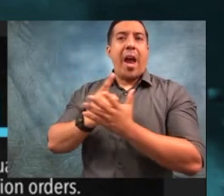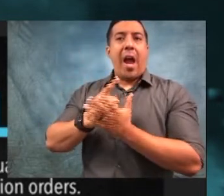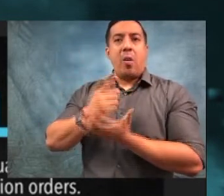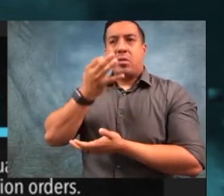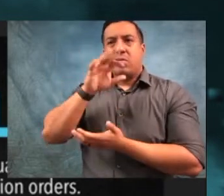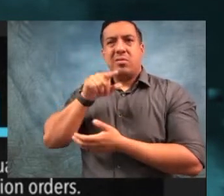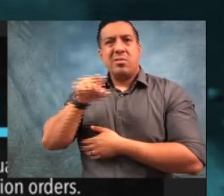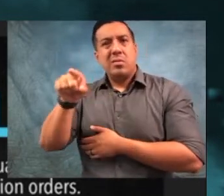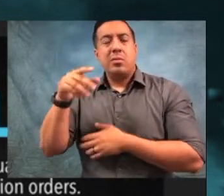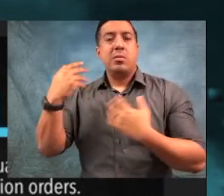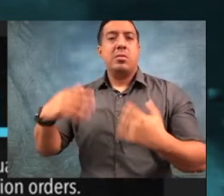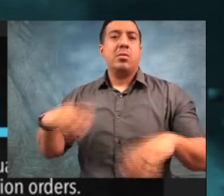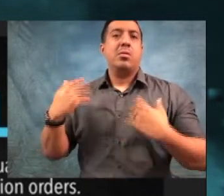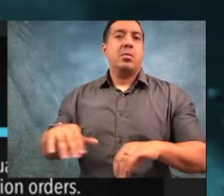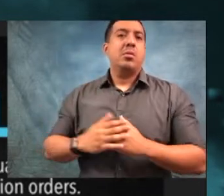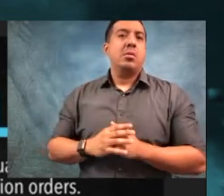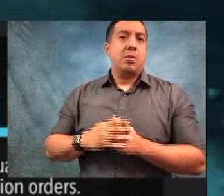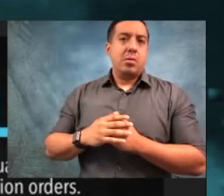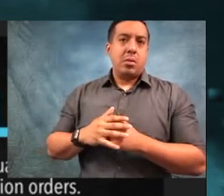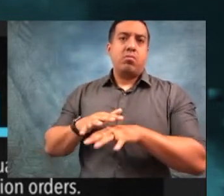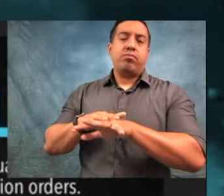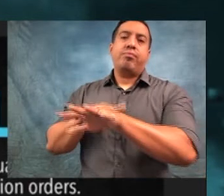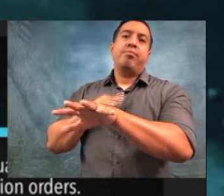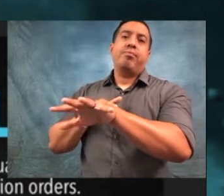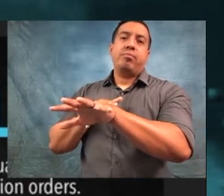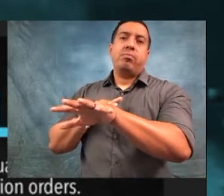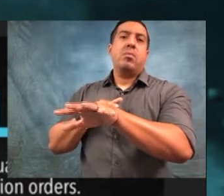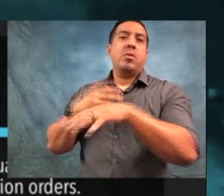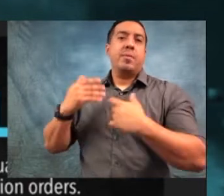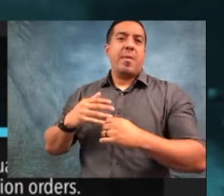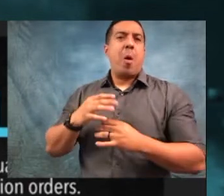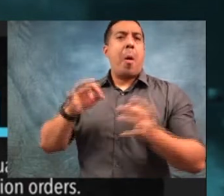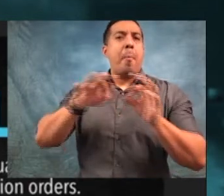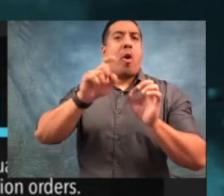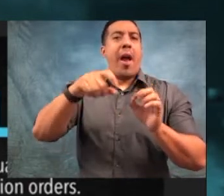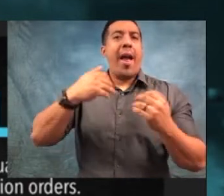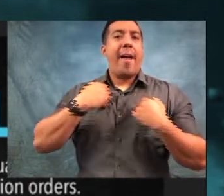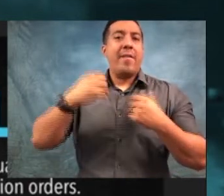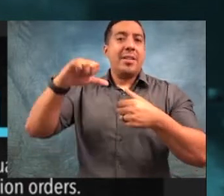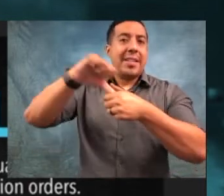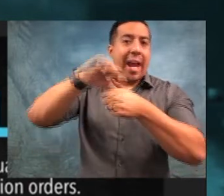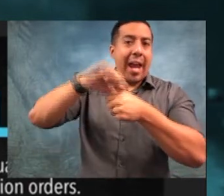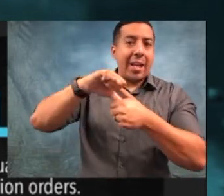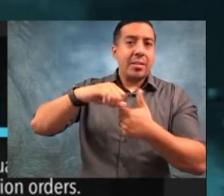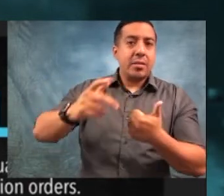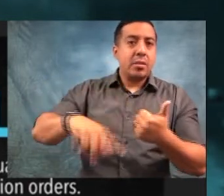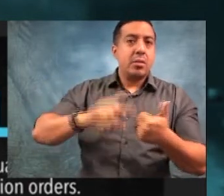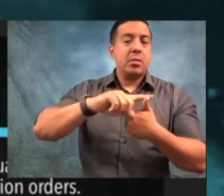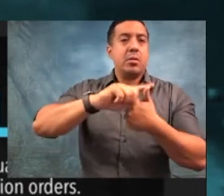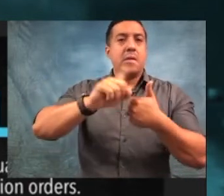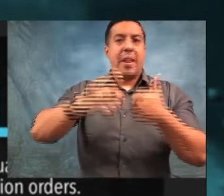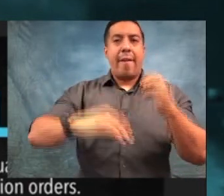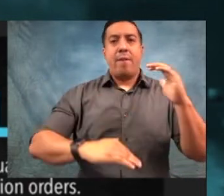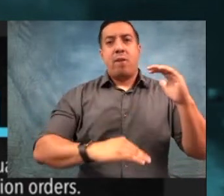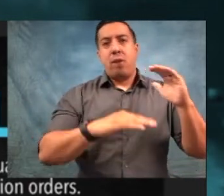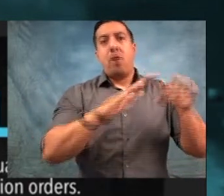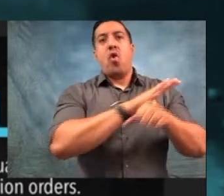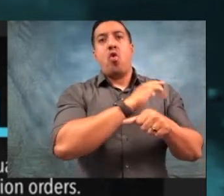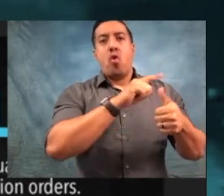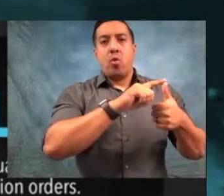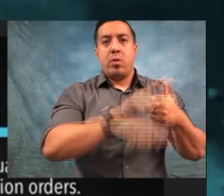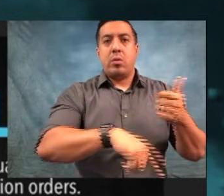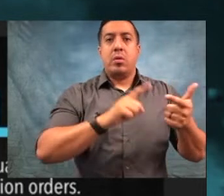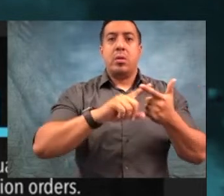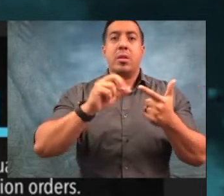short distance. So it was very important to have gas in the tank, to have